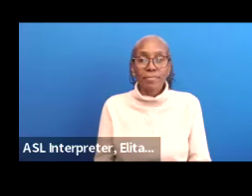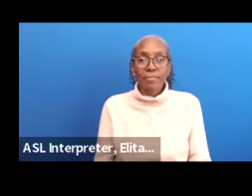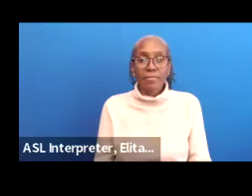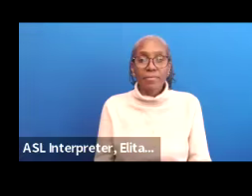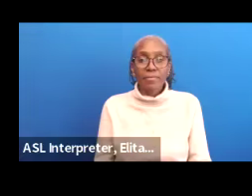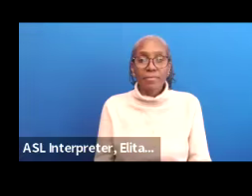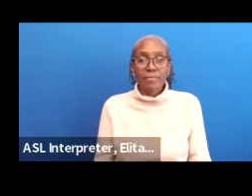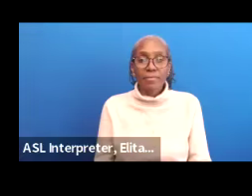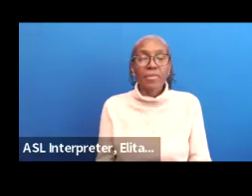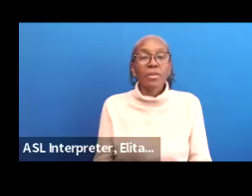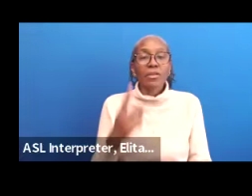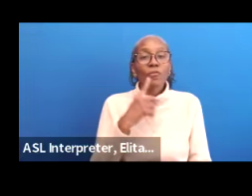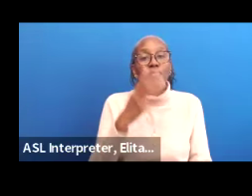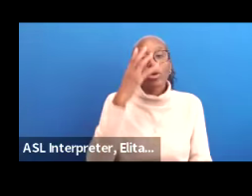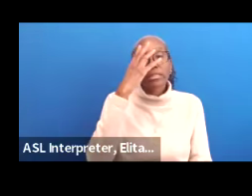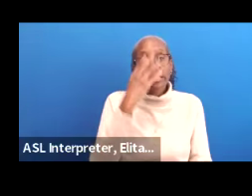for sleep apnea.